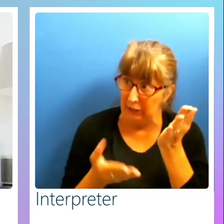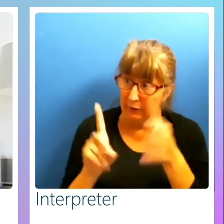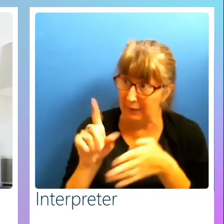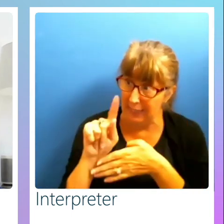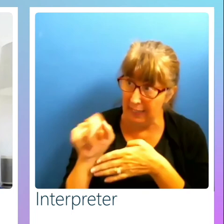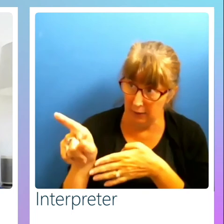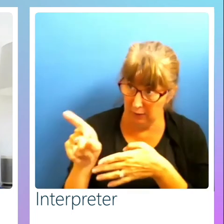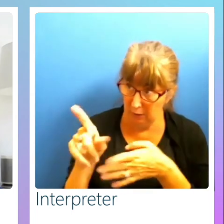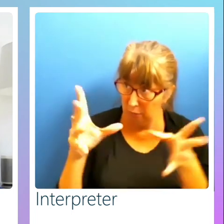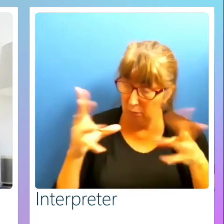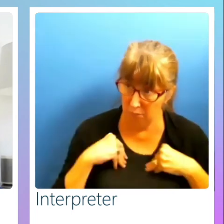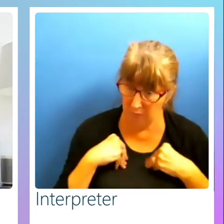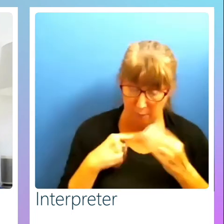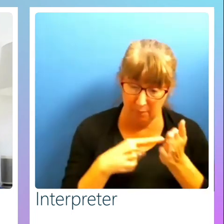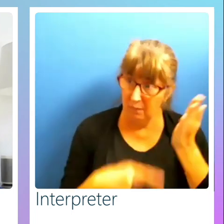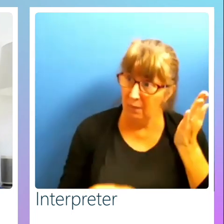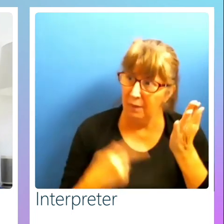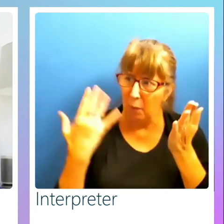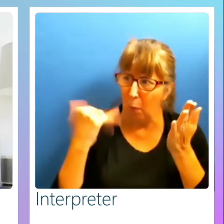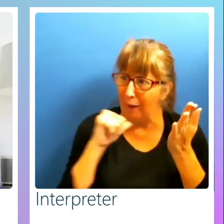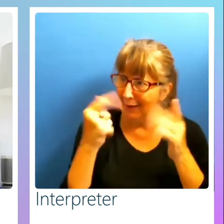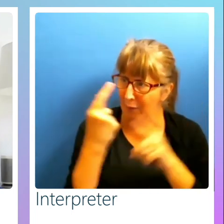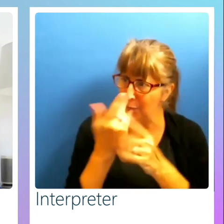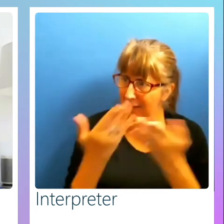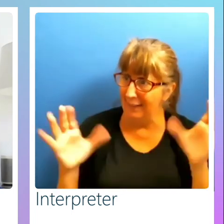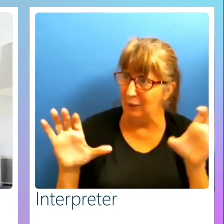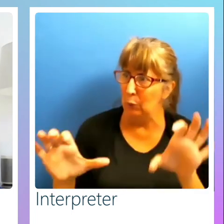this is right. How can you say this is not the right thing to do?